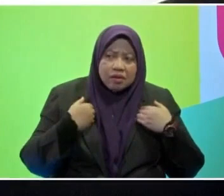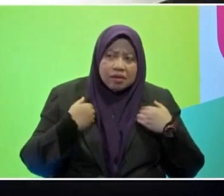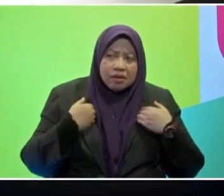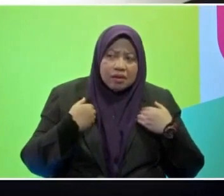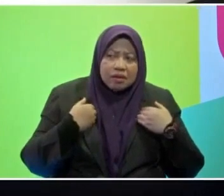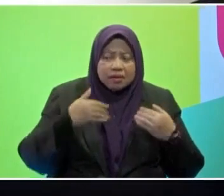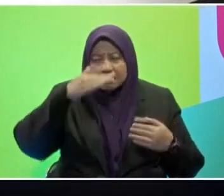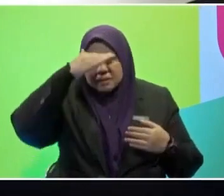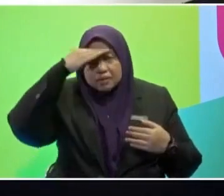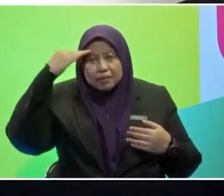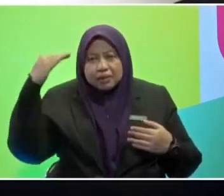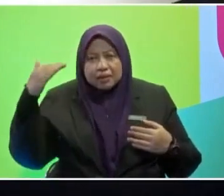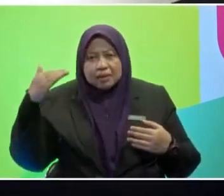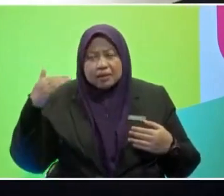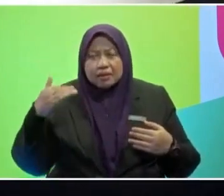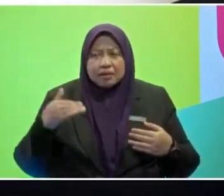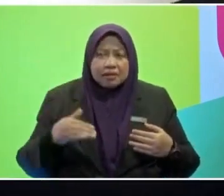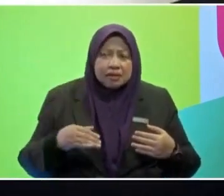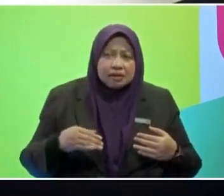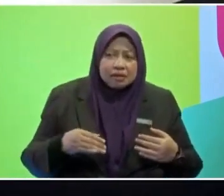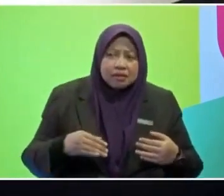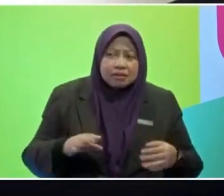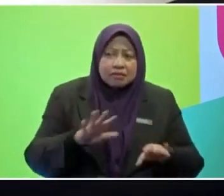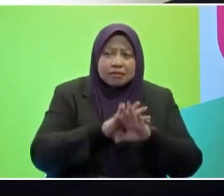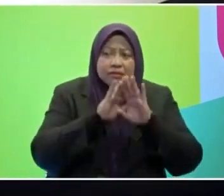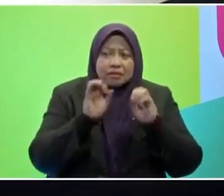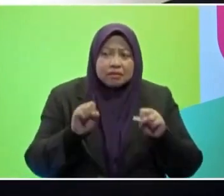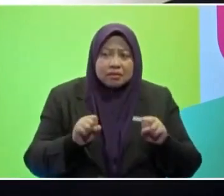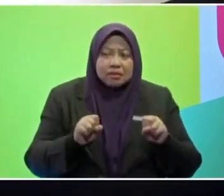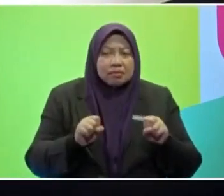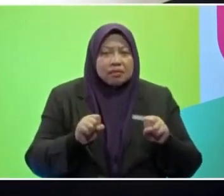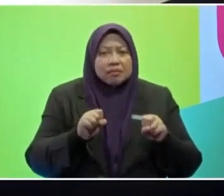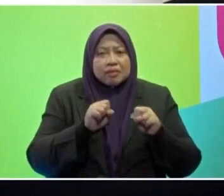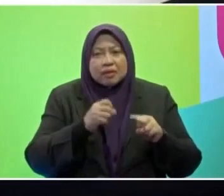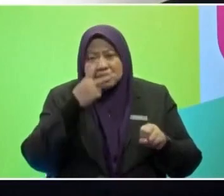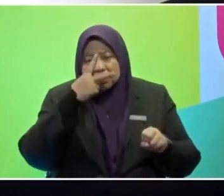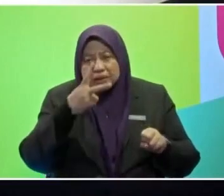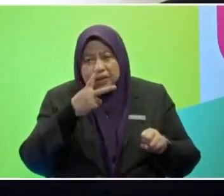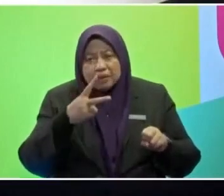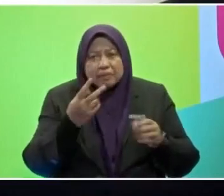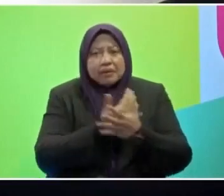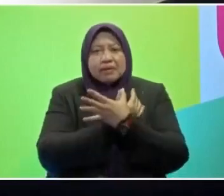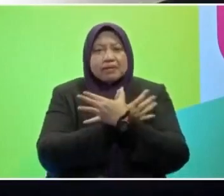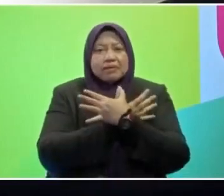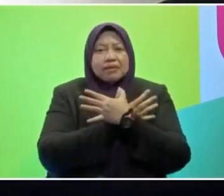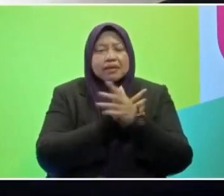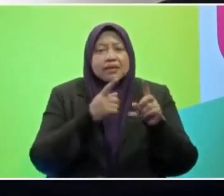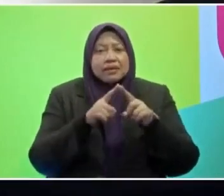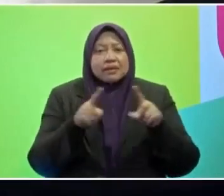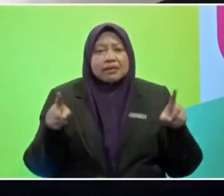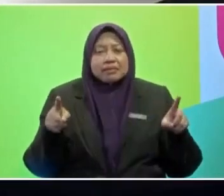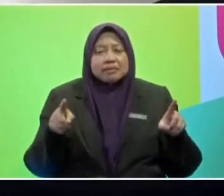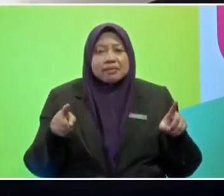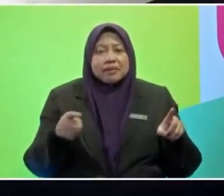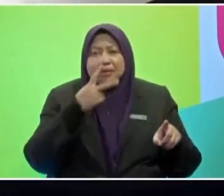here? I can only see the shadow of the popsicle stick. Mm-hmm. Yes, that shows that it